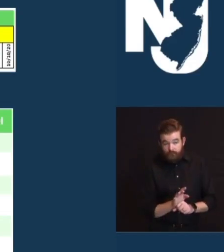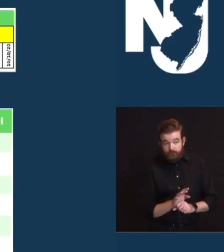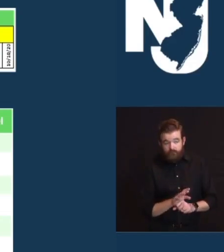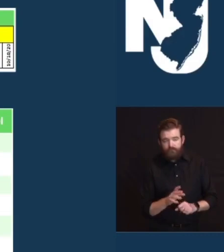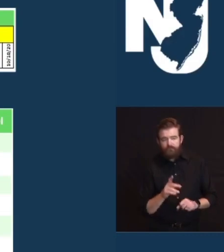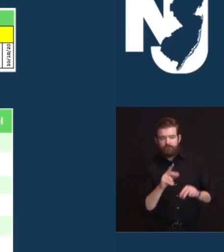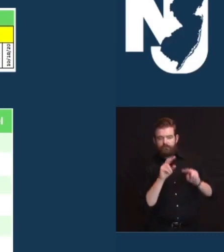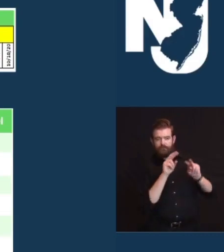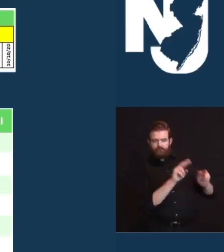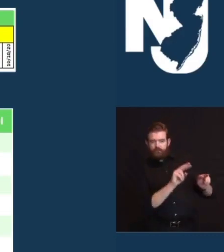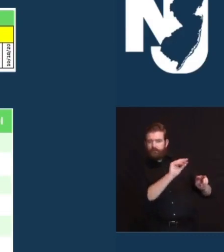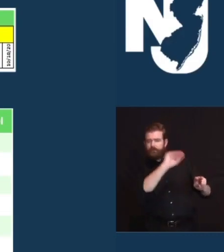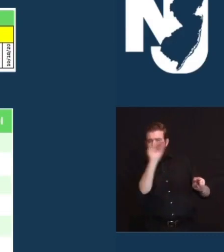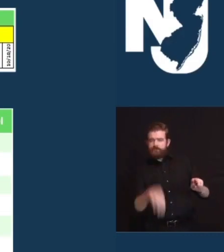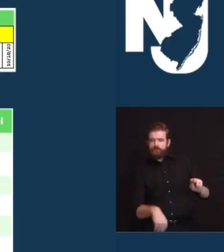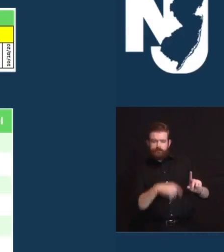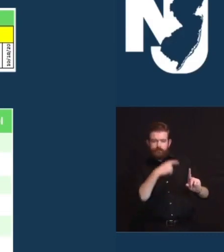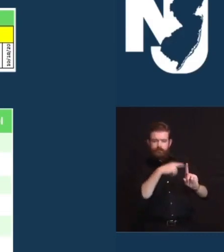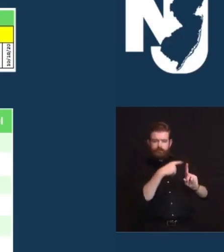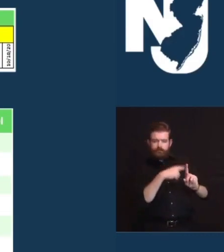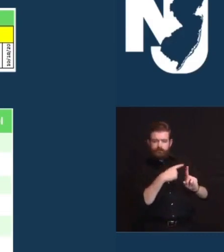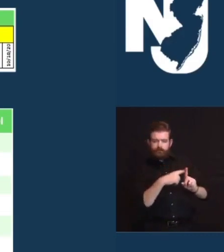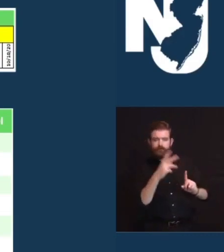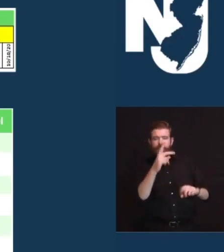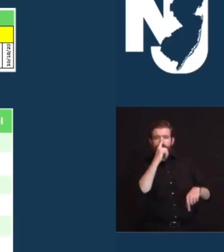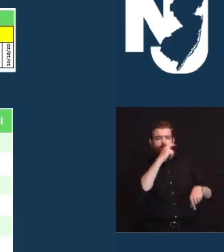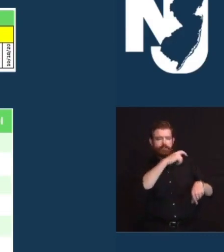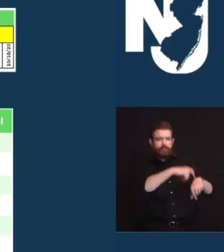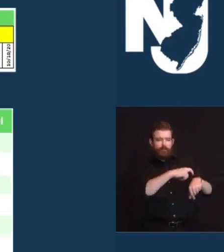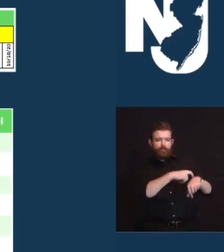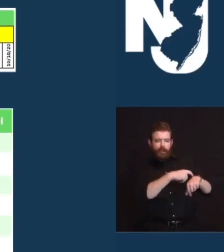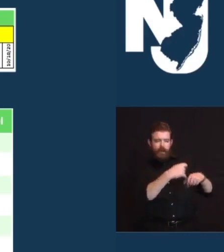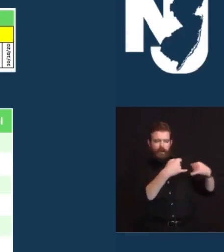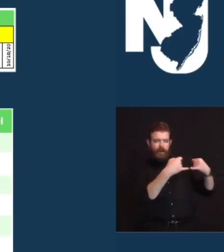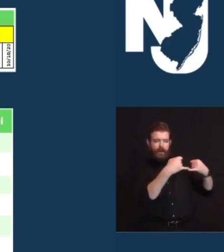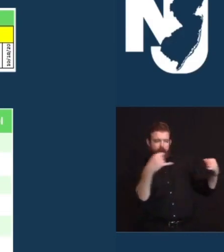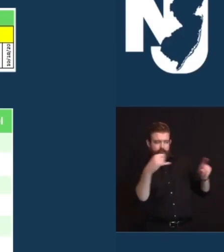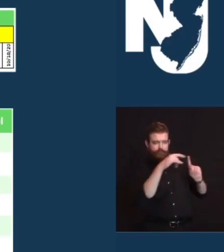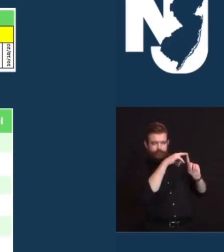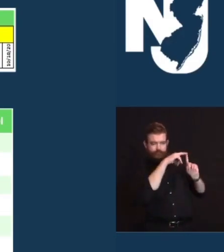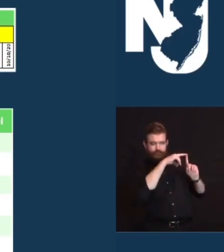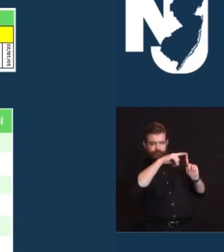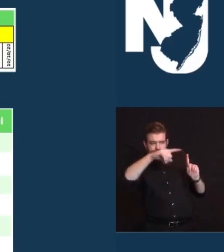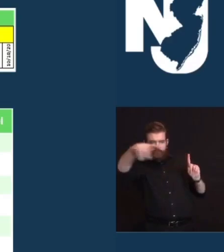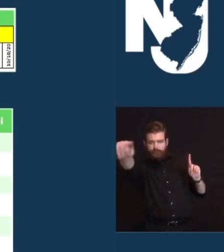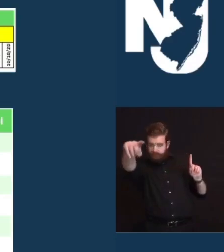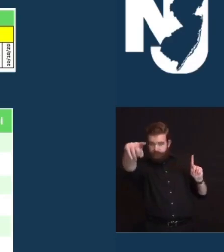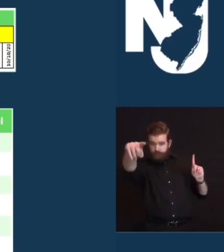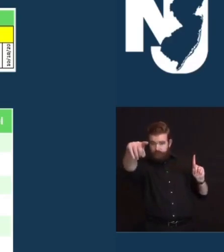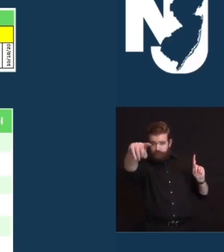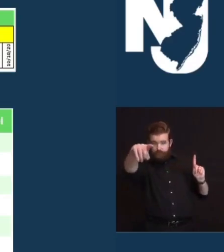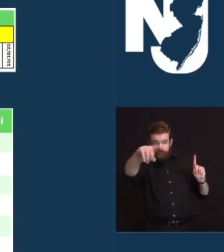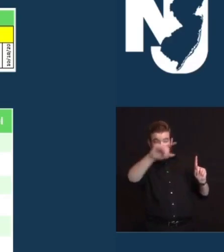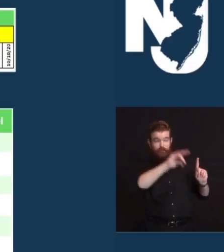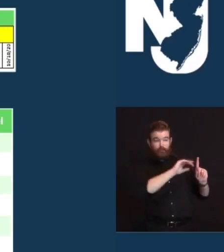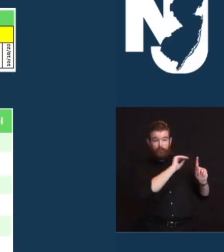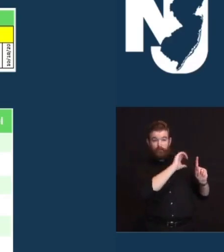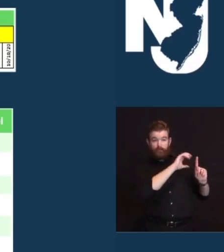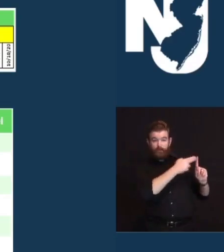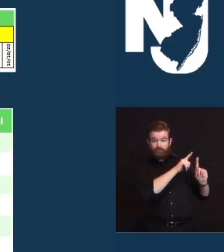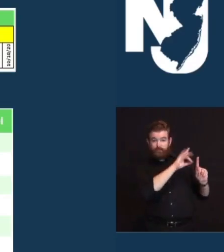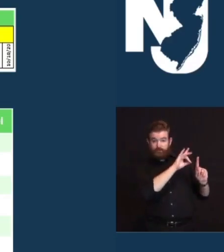As you can see from the timeline at the top of the screen, during March 28th through April